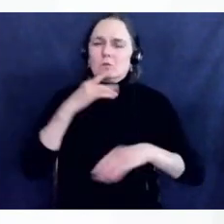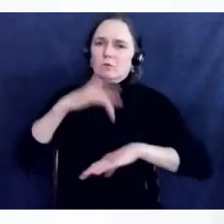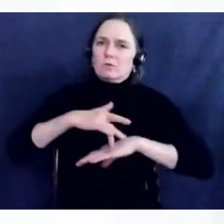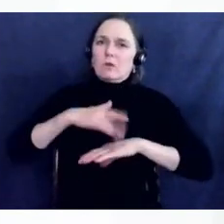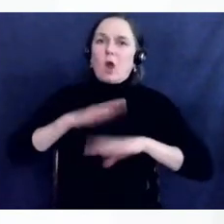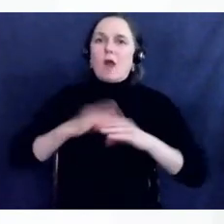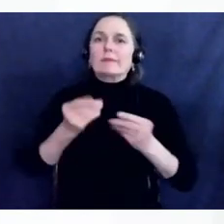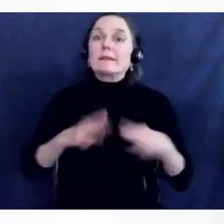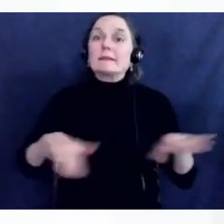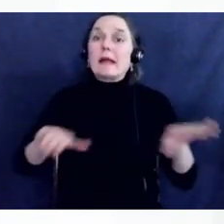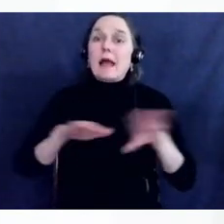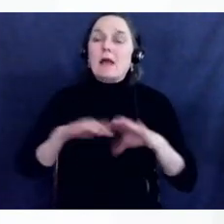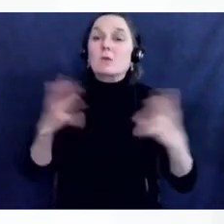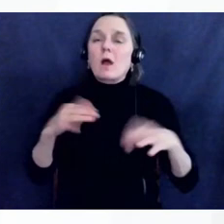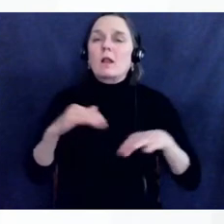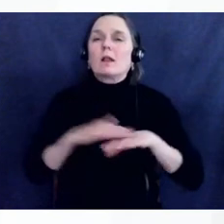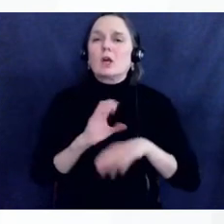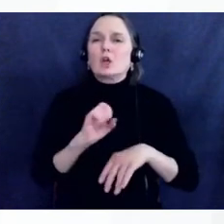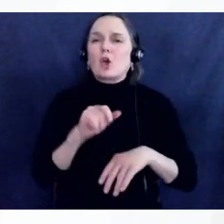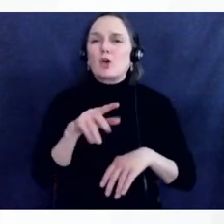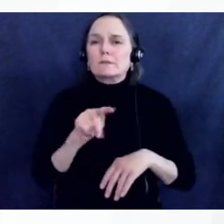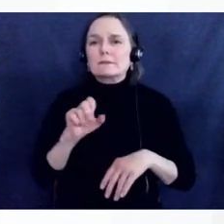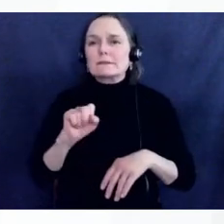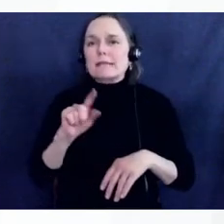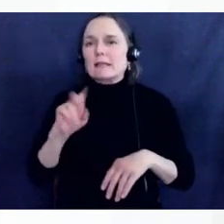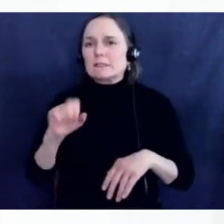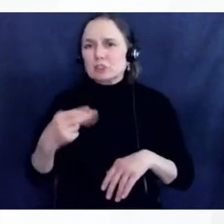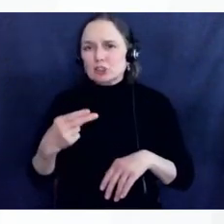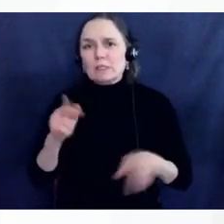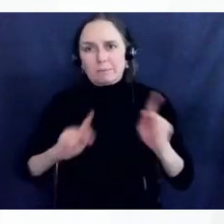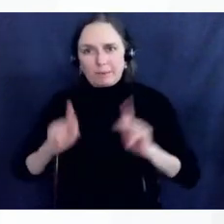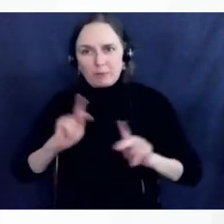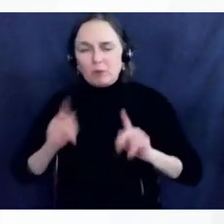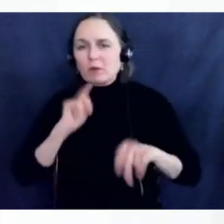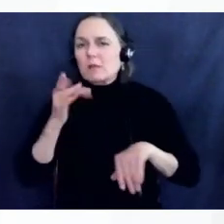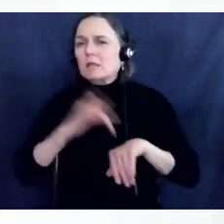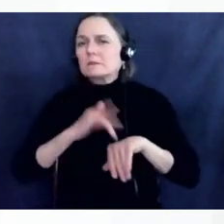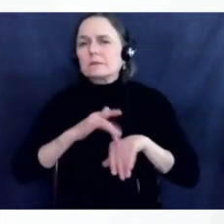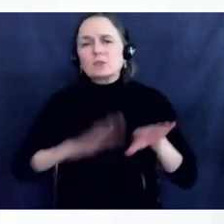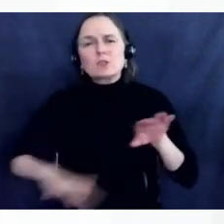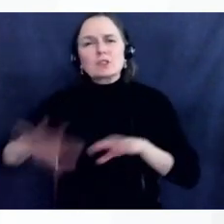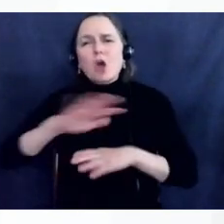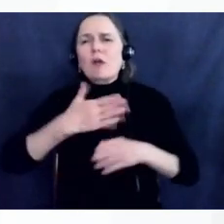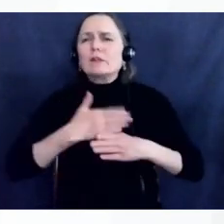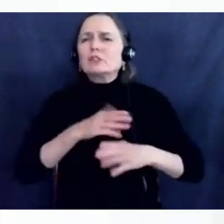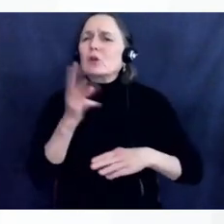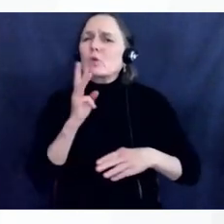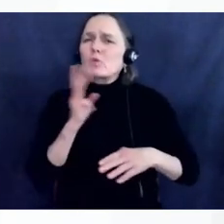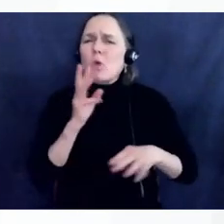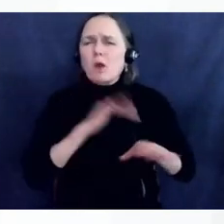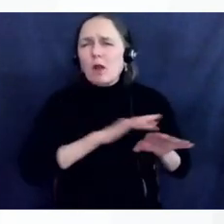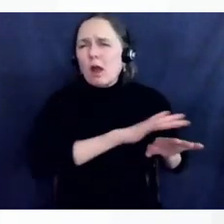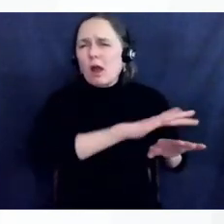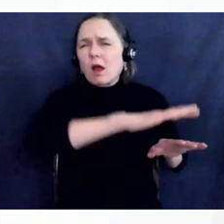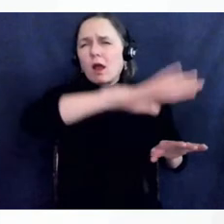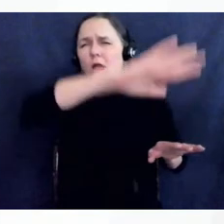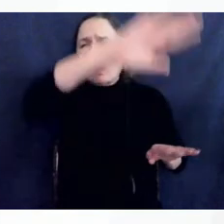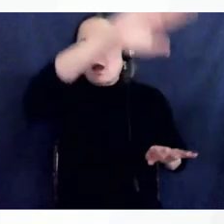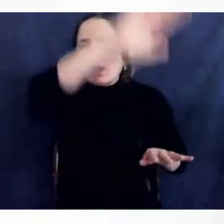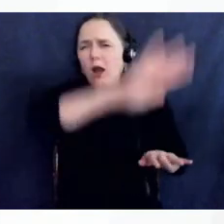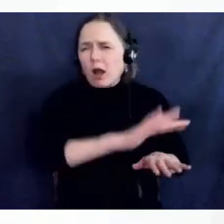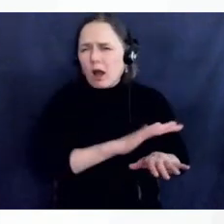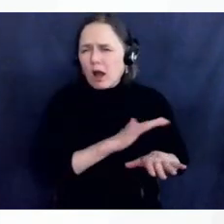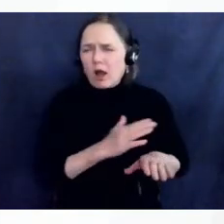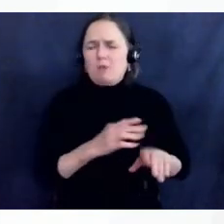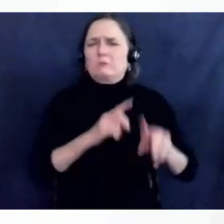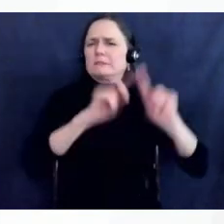Salish peoples, which touches the shared waters of all the tribes and bands within the Sioux Quamish,